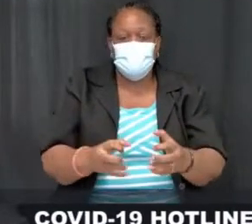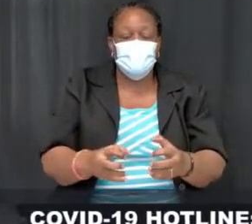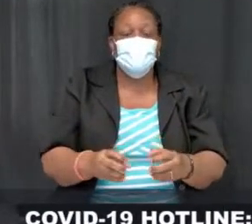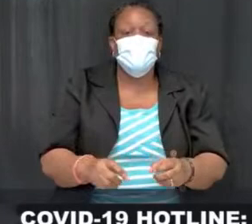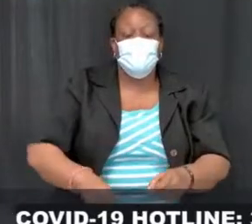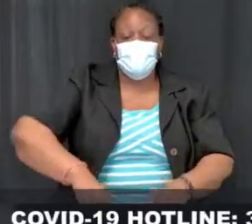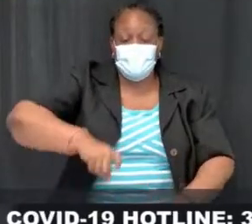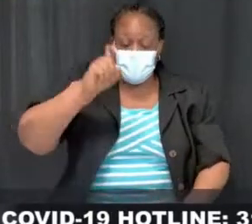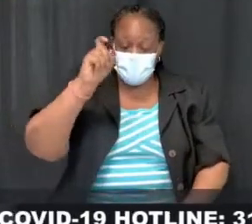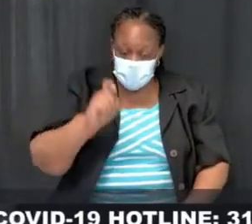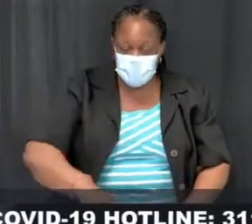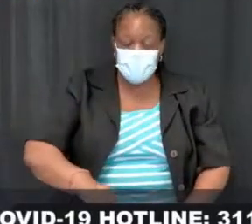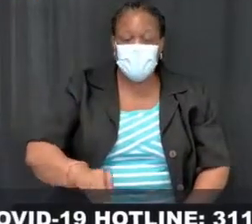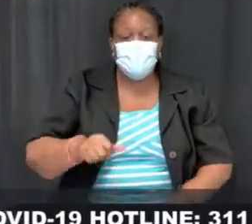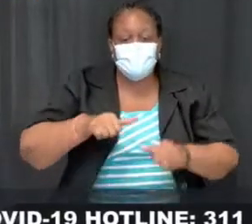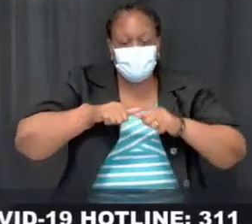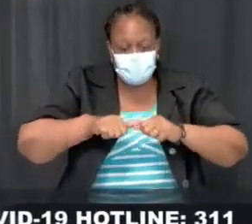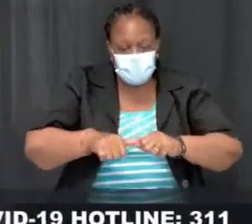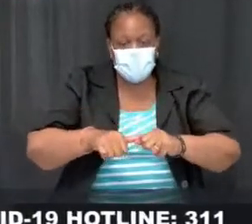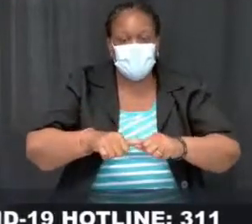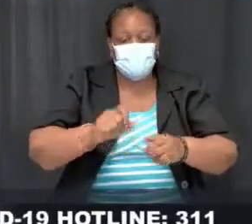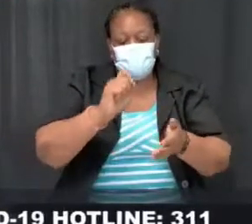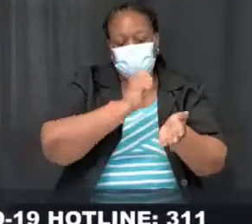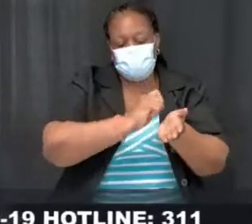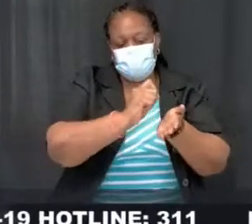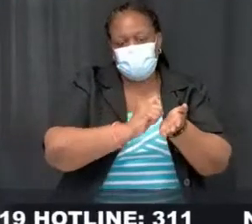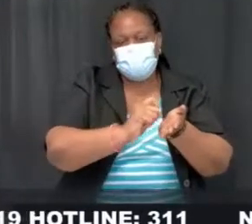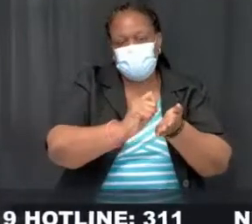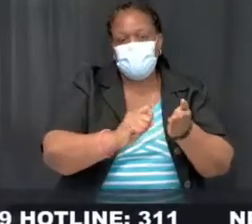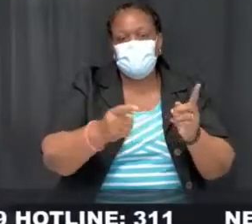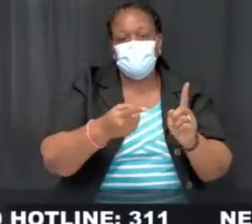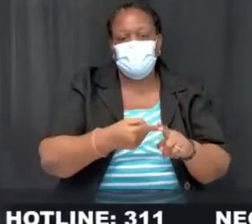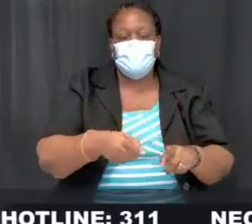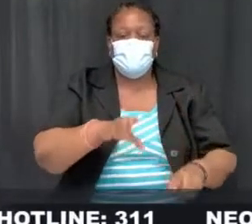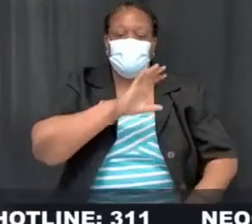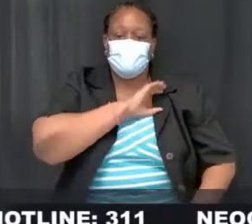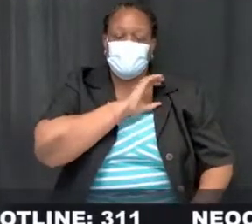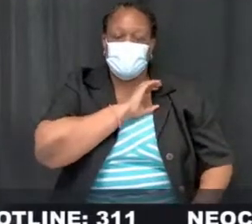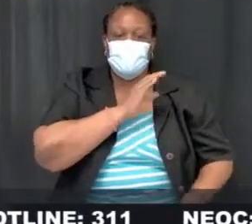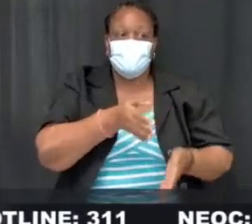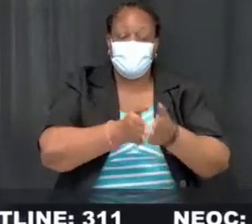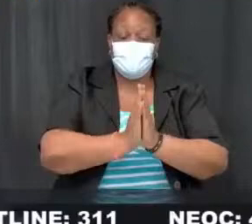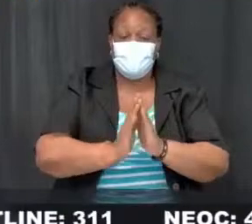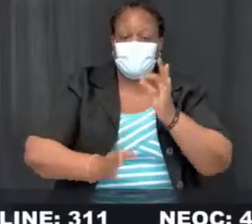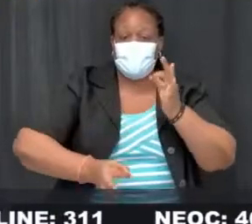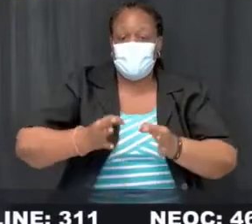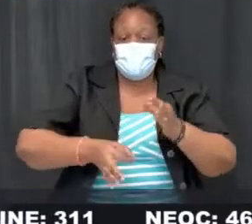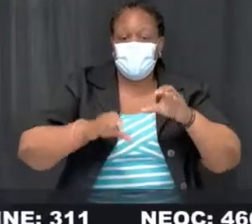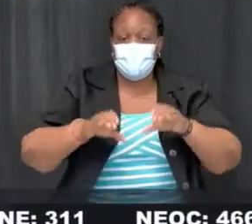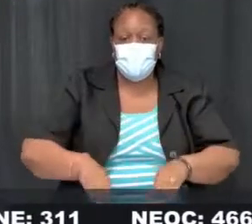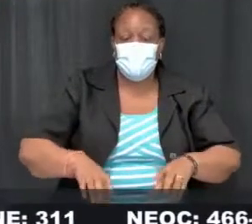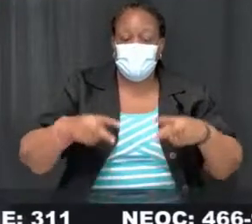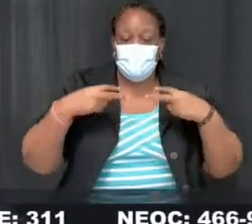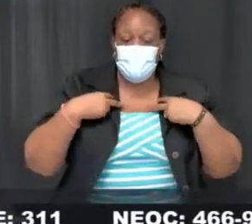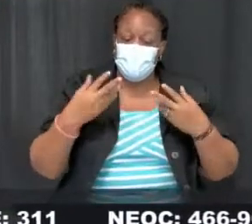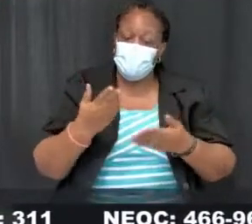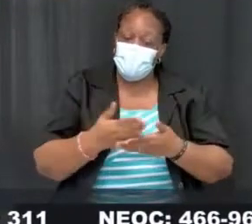Police. When granting permission for these activities, several risk factors are